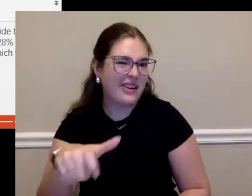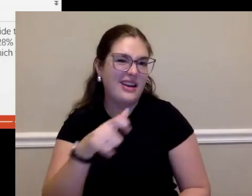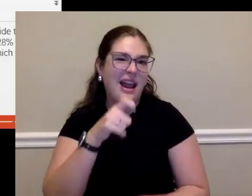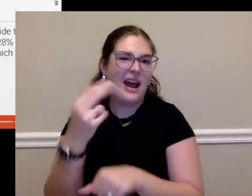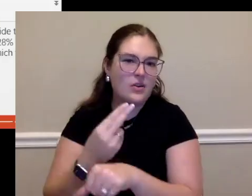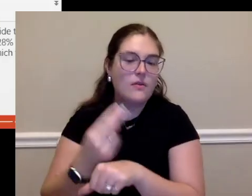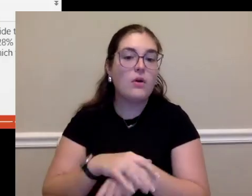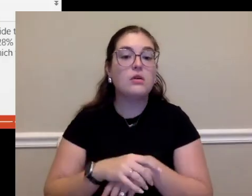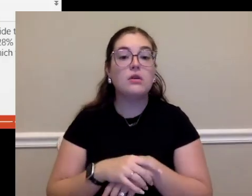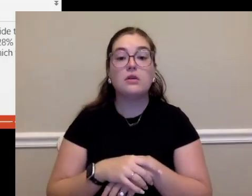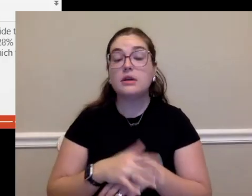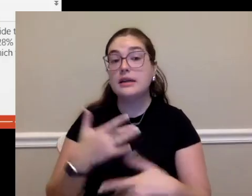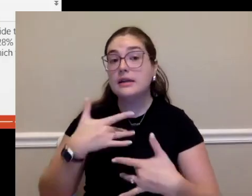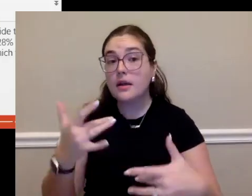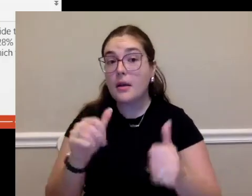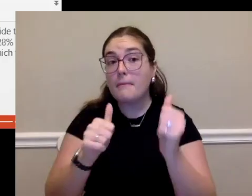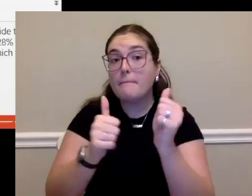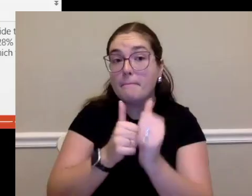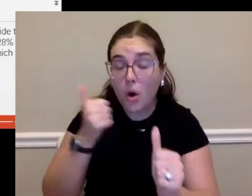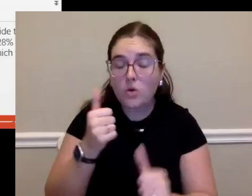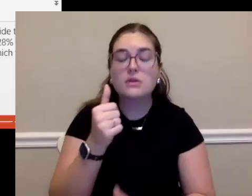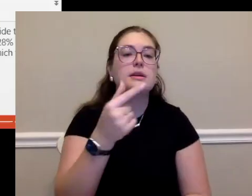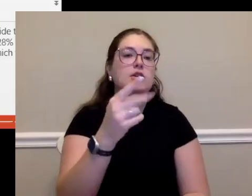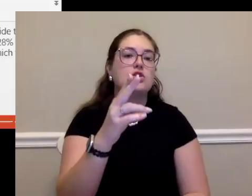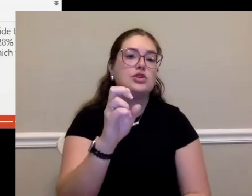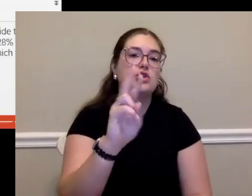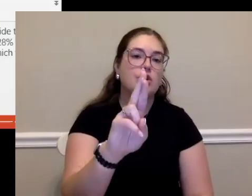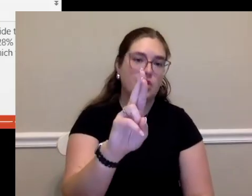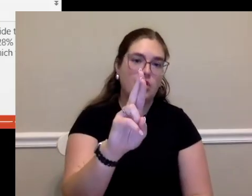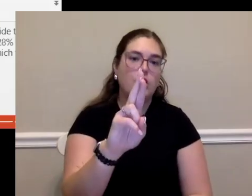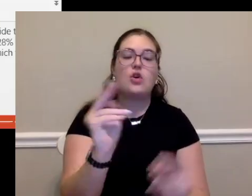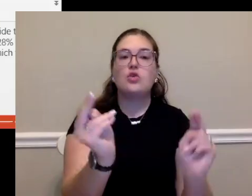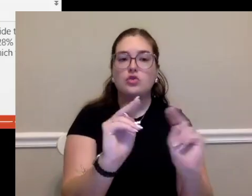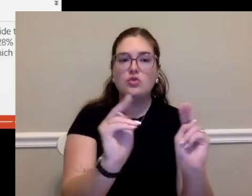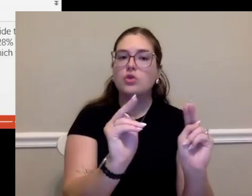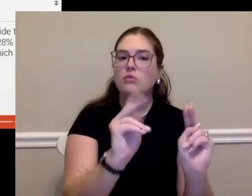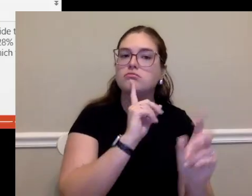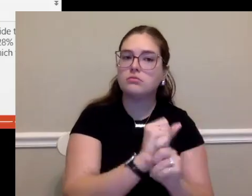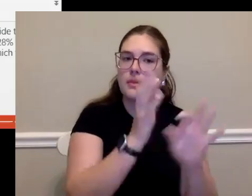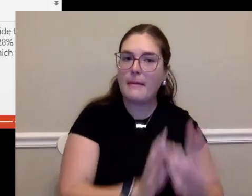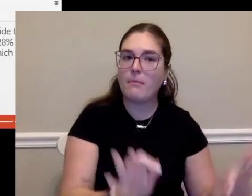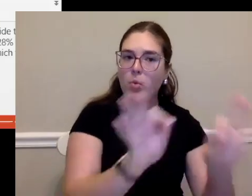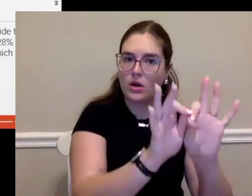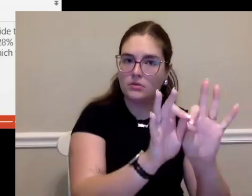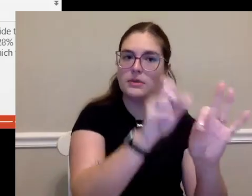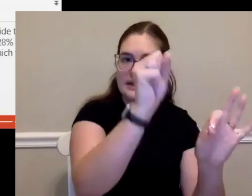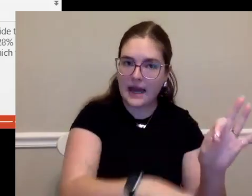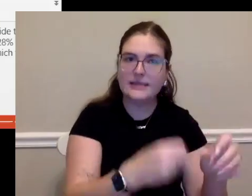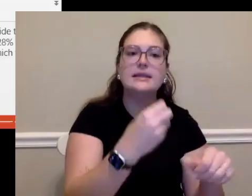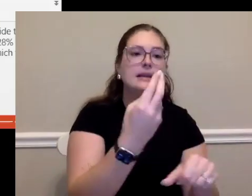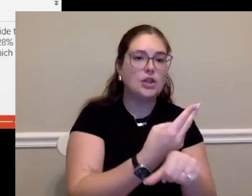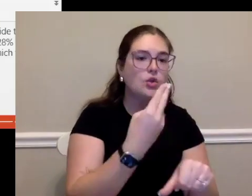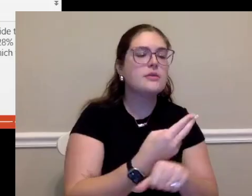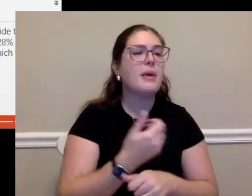general, most respondents consider gender neutral inclusive terms to be important and needed, but which terms